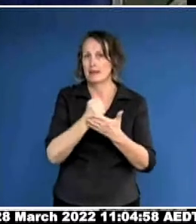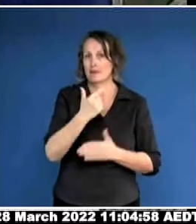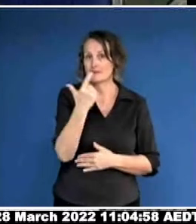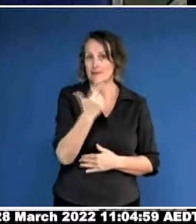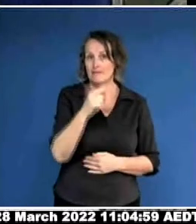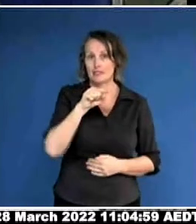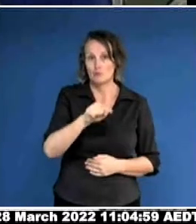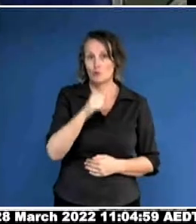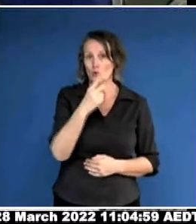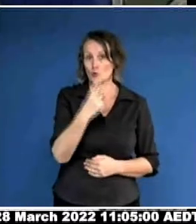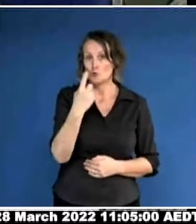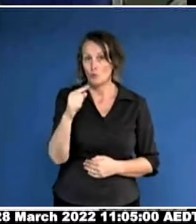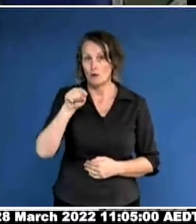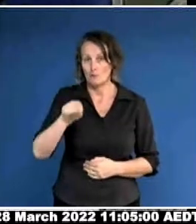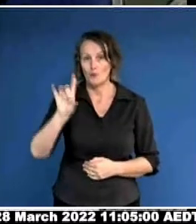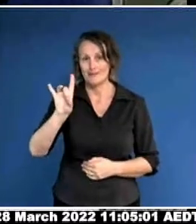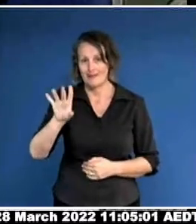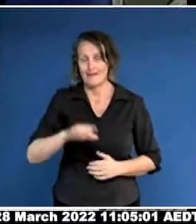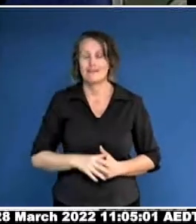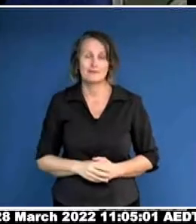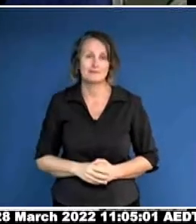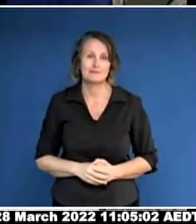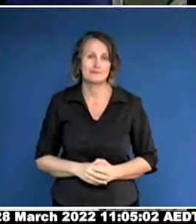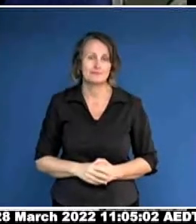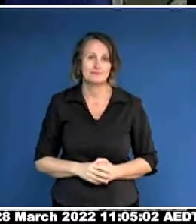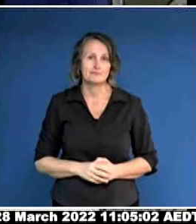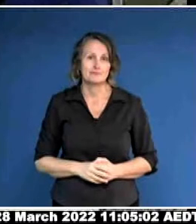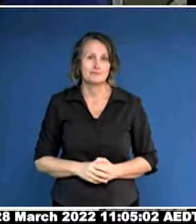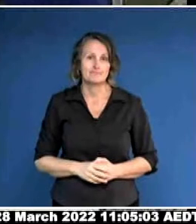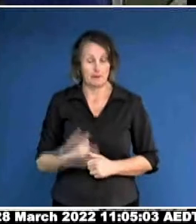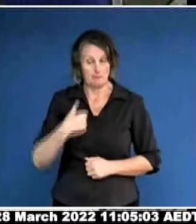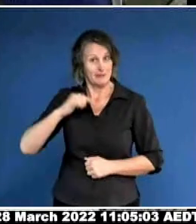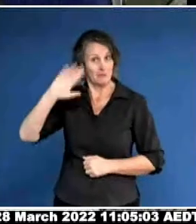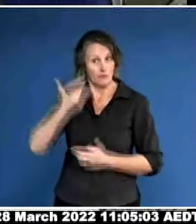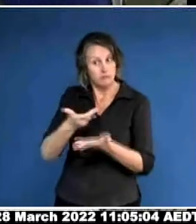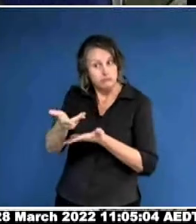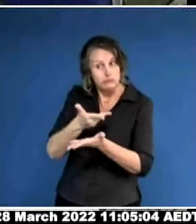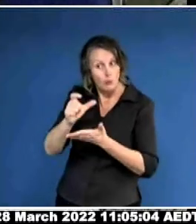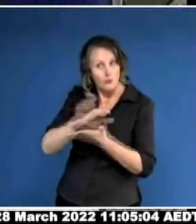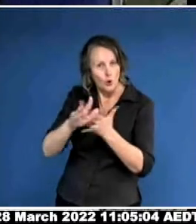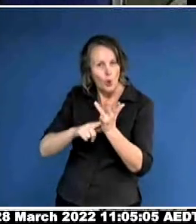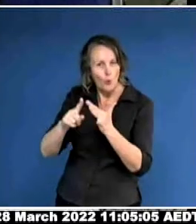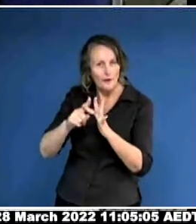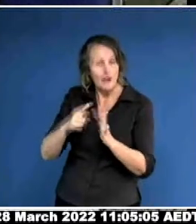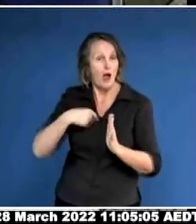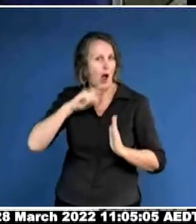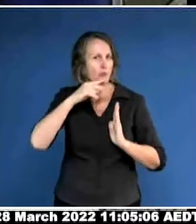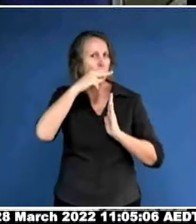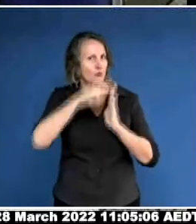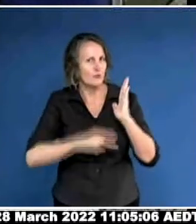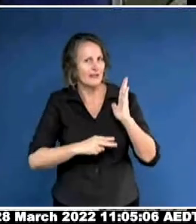17.21.10. And in discussions with Chloe, I'm going to read part of Chloe's